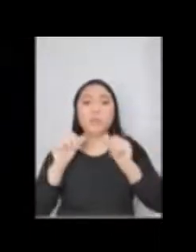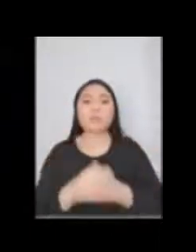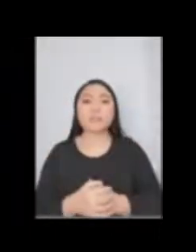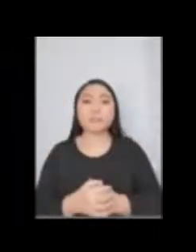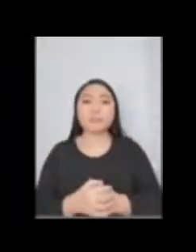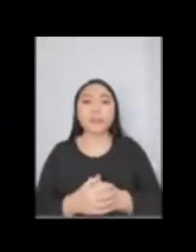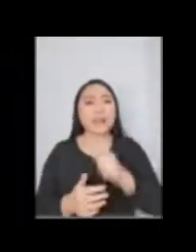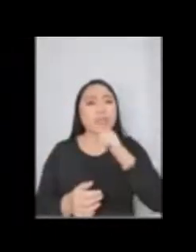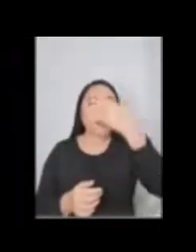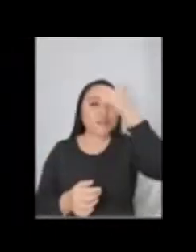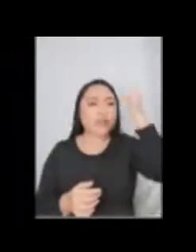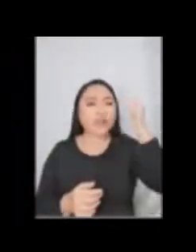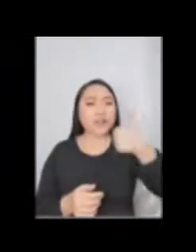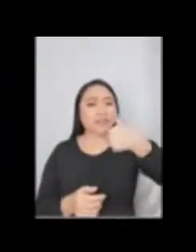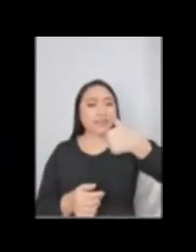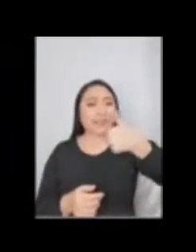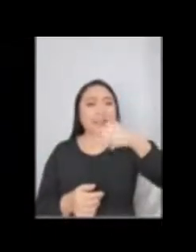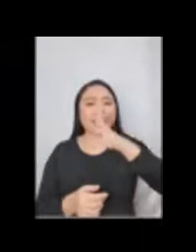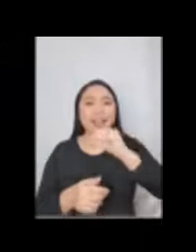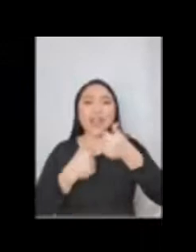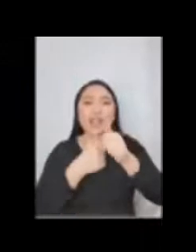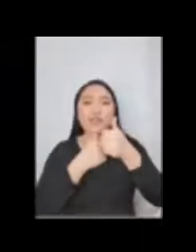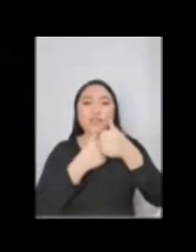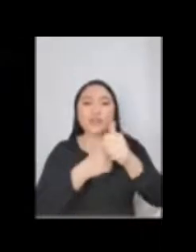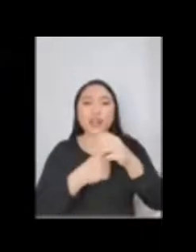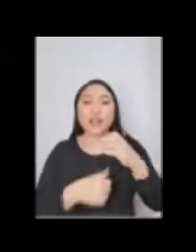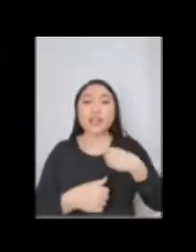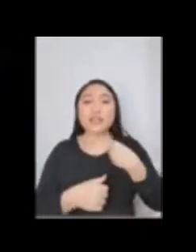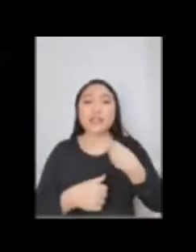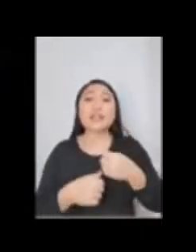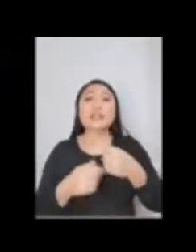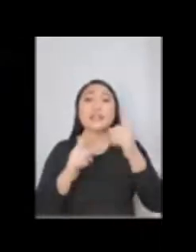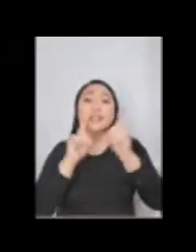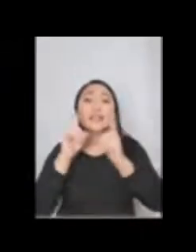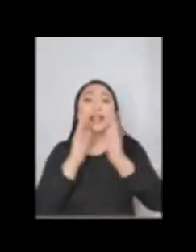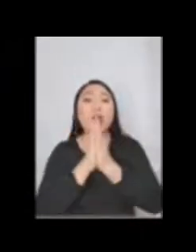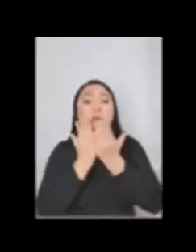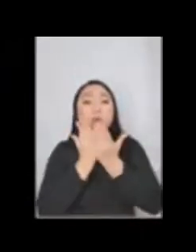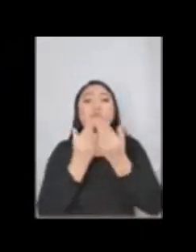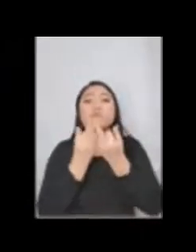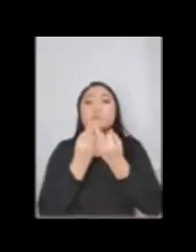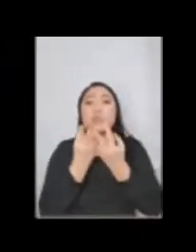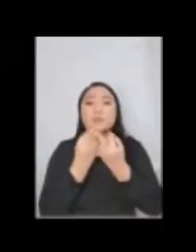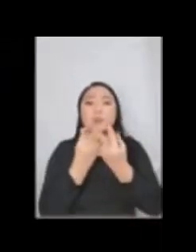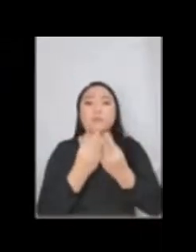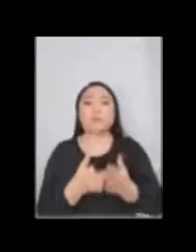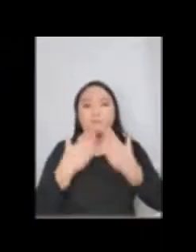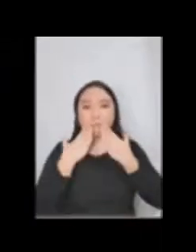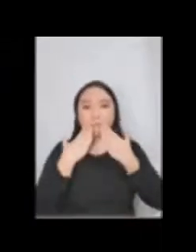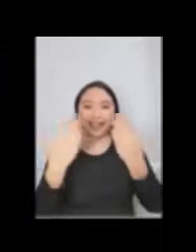Starbucks Quiz app, open your Play Store in your Android devices and search for the Starbucks